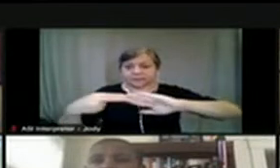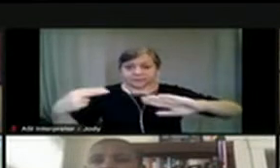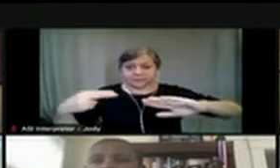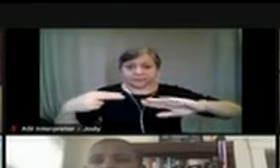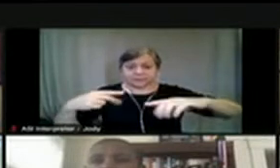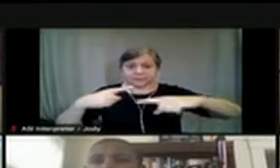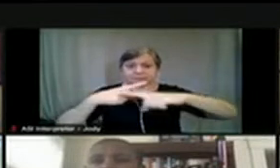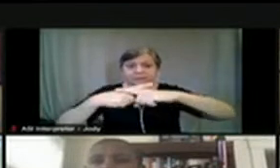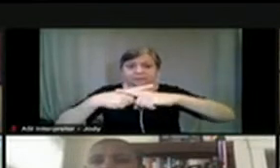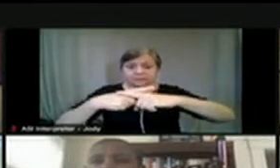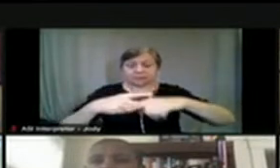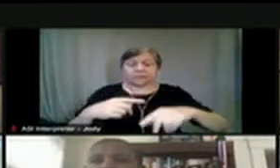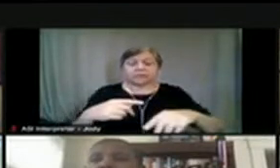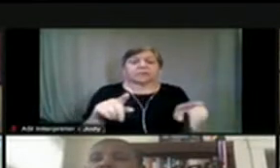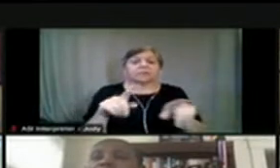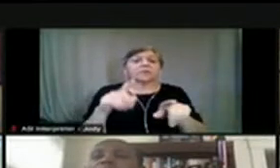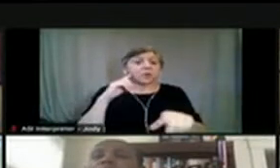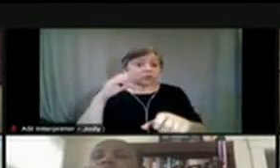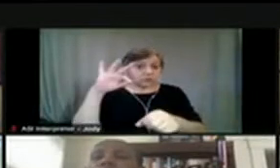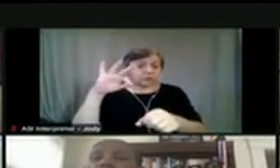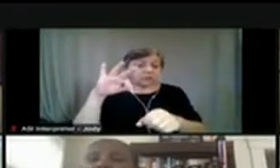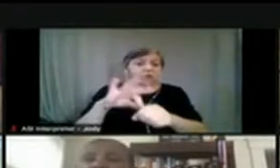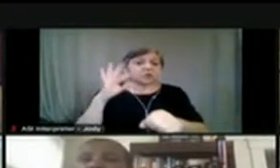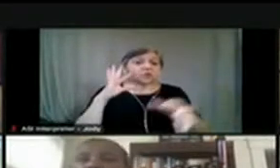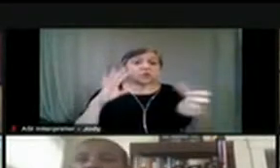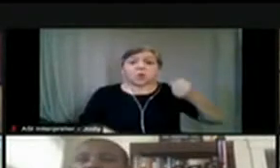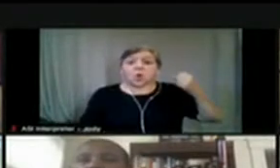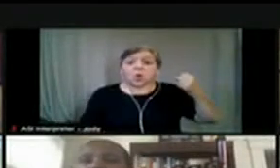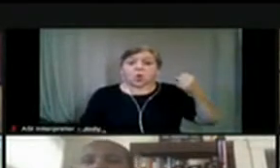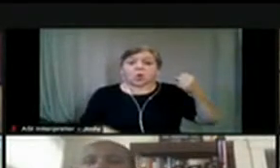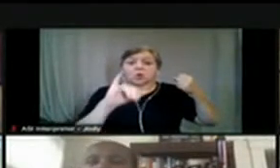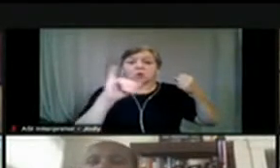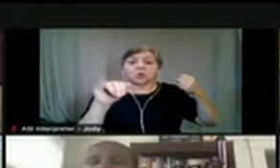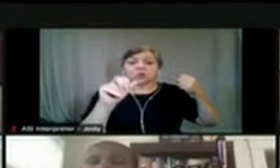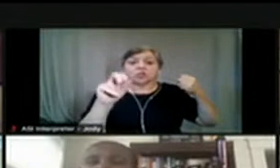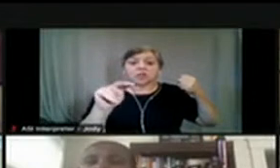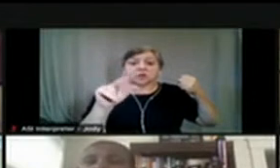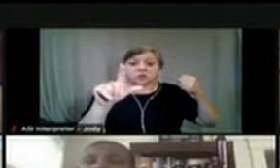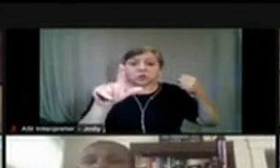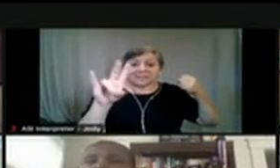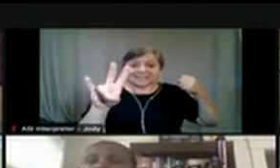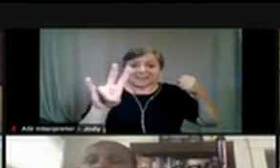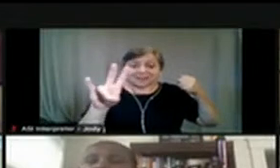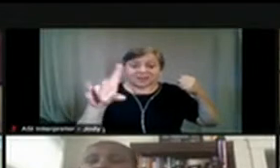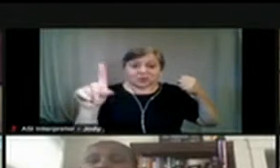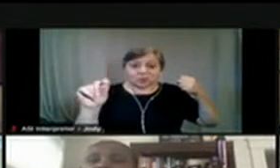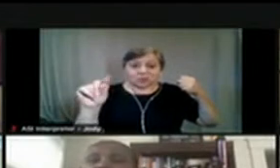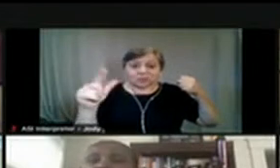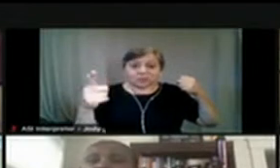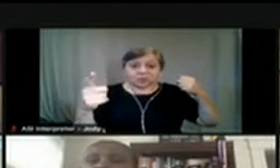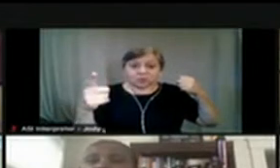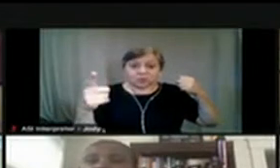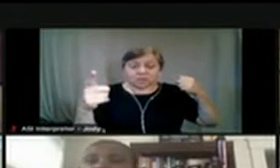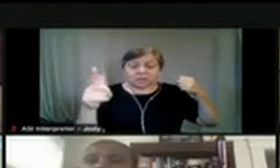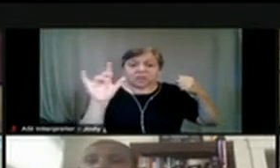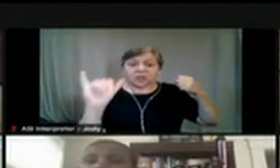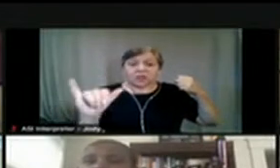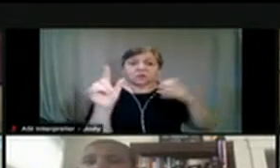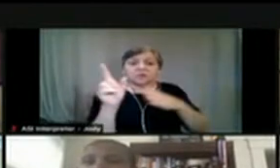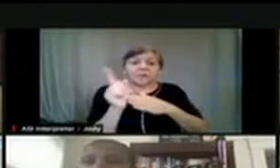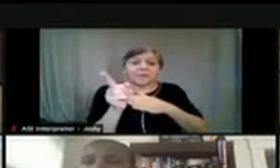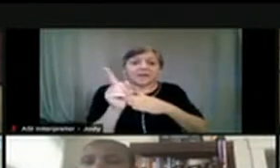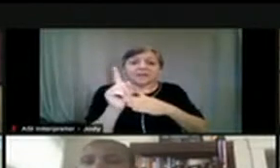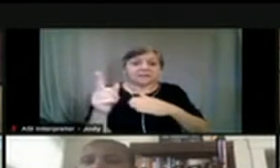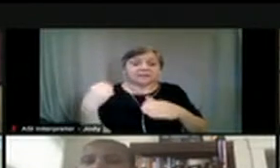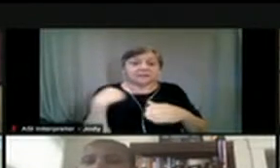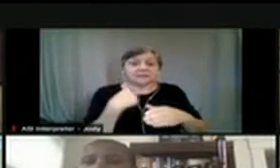also voted to withhold the January 27th, 2021 executive session minutes. So are there any questions